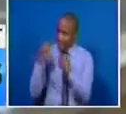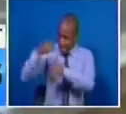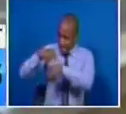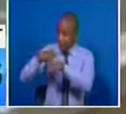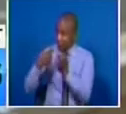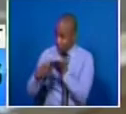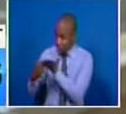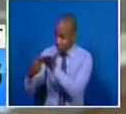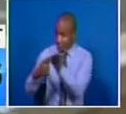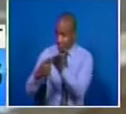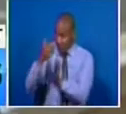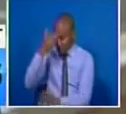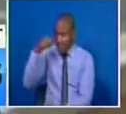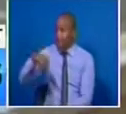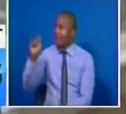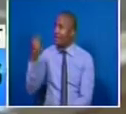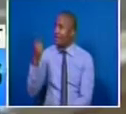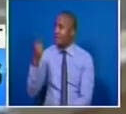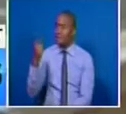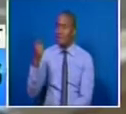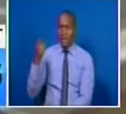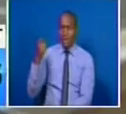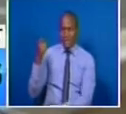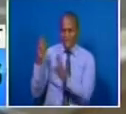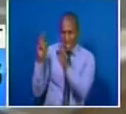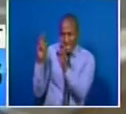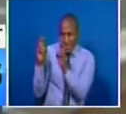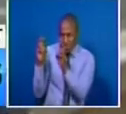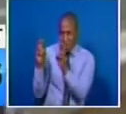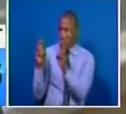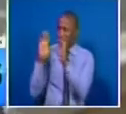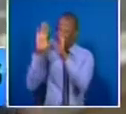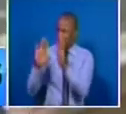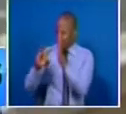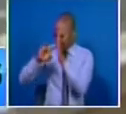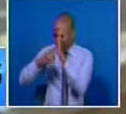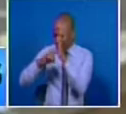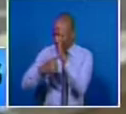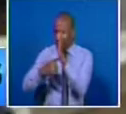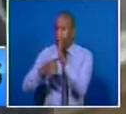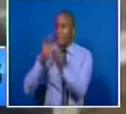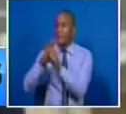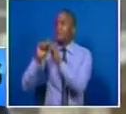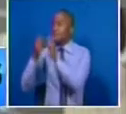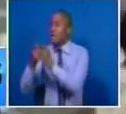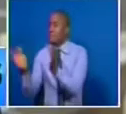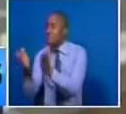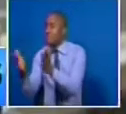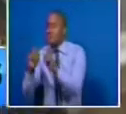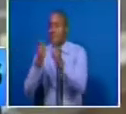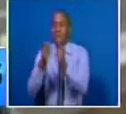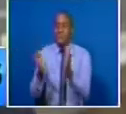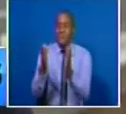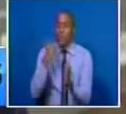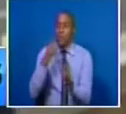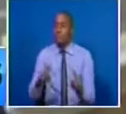debates. Because in Kenya, we have never had issues-based campaigns. It's always been ethnic mobilization and rule of the